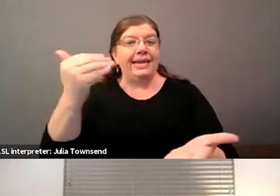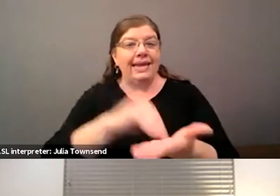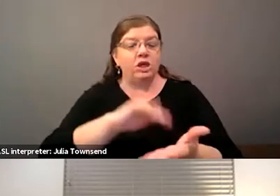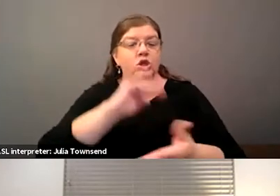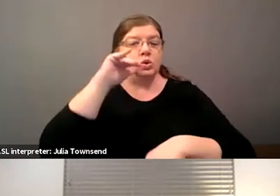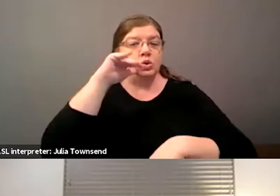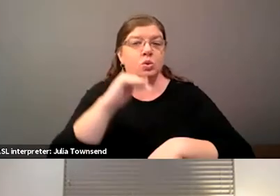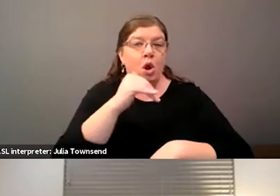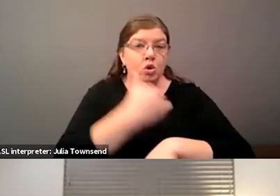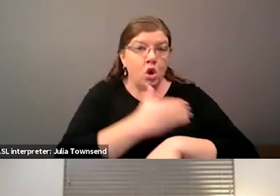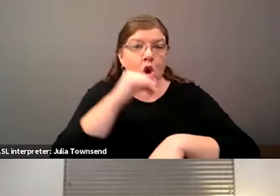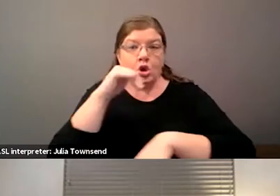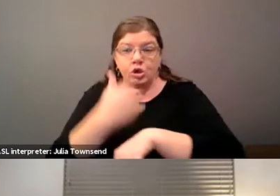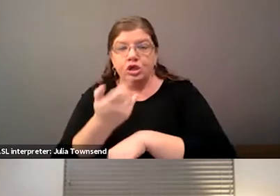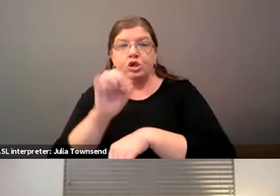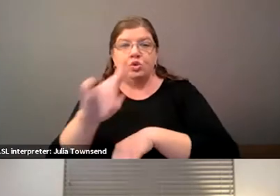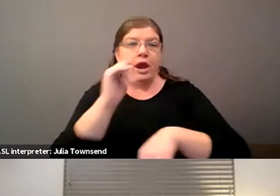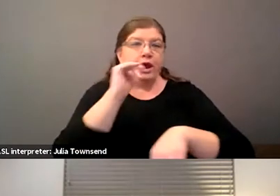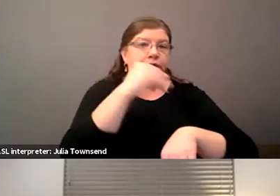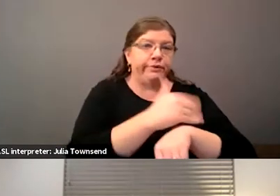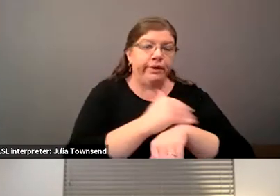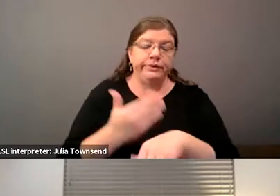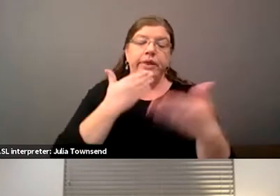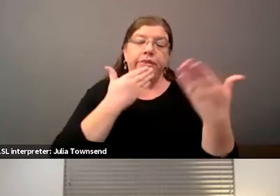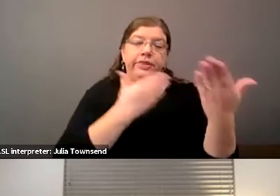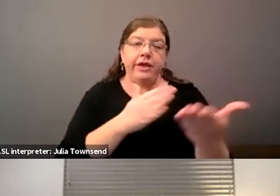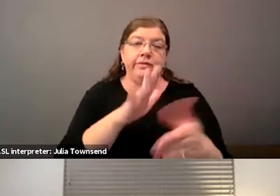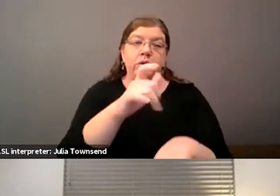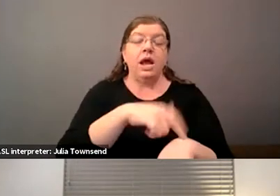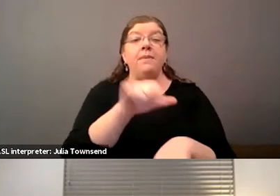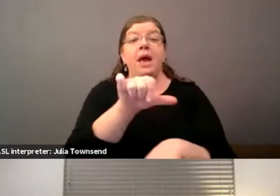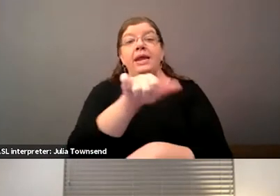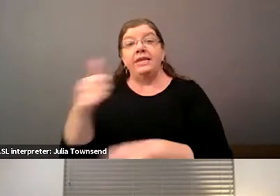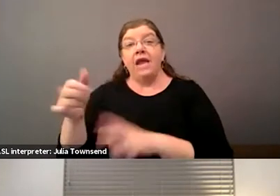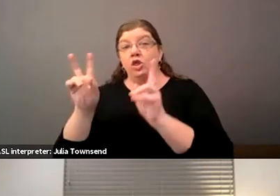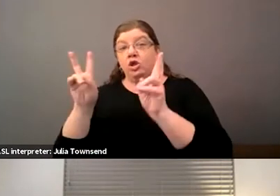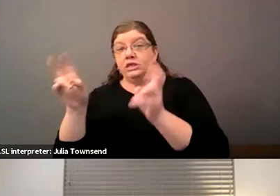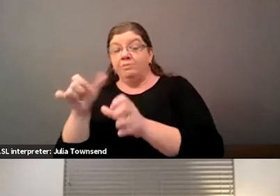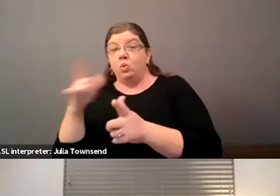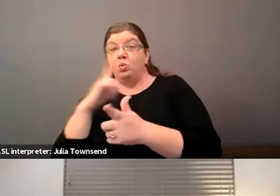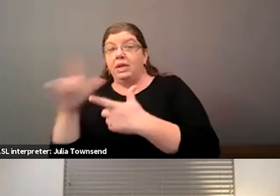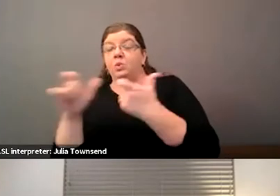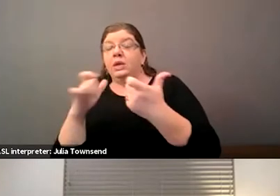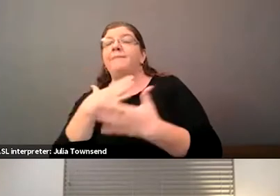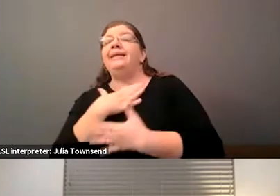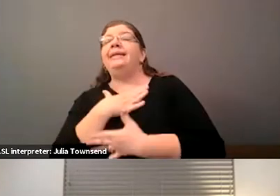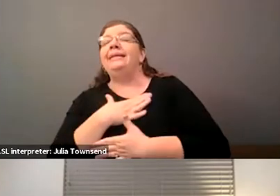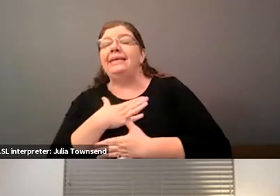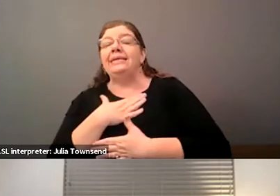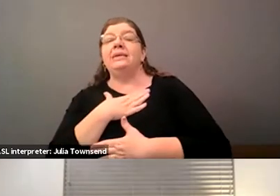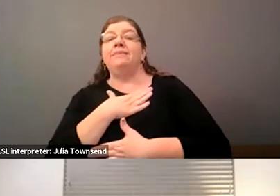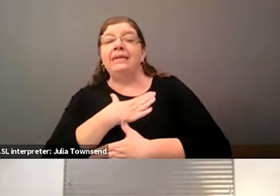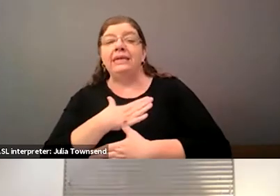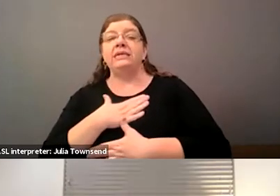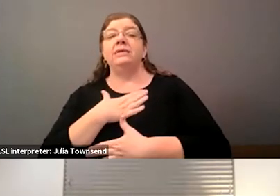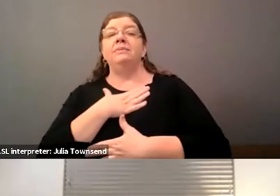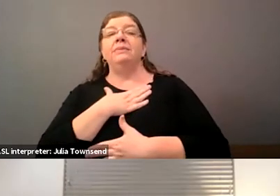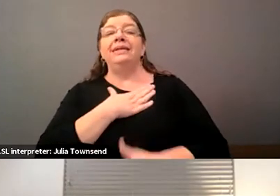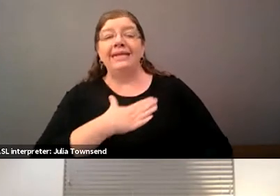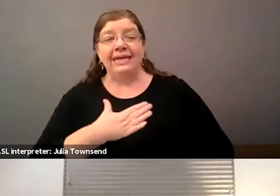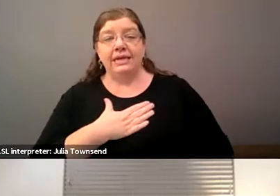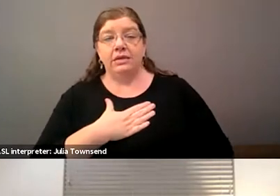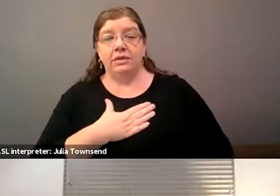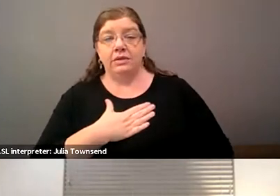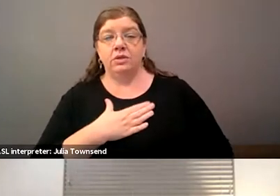granddaughters thank you for your time and on another subject real quickly please please please